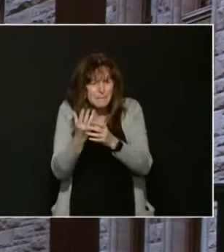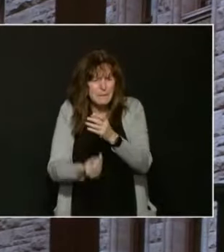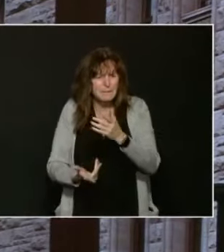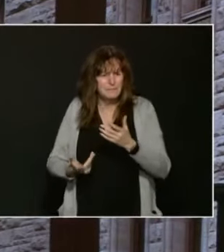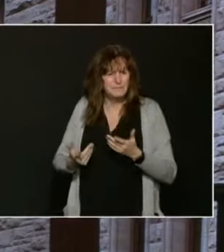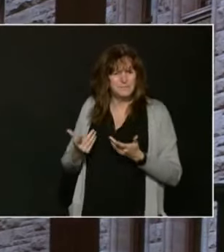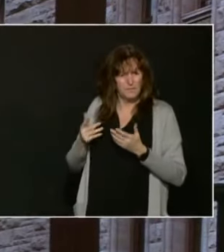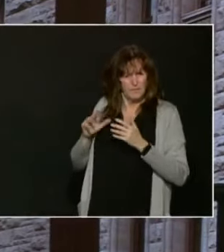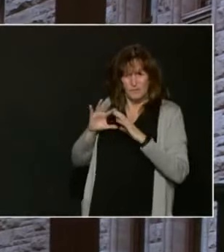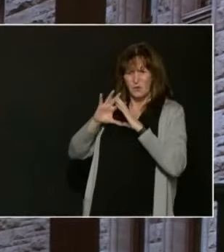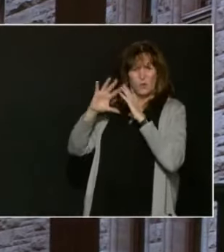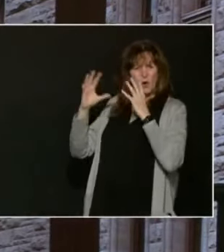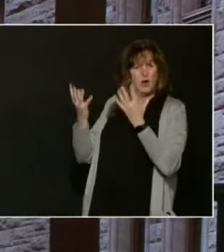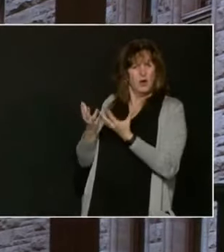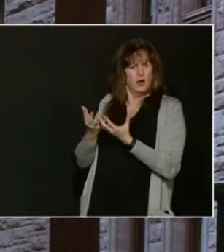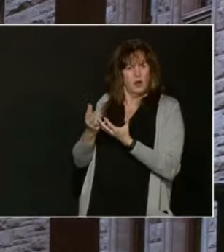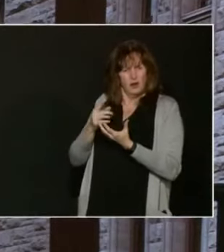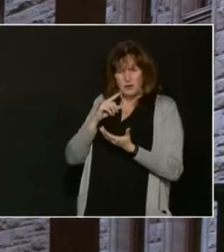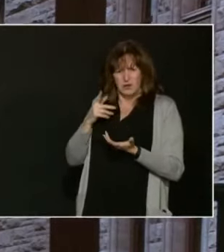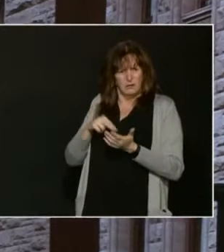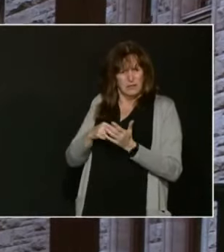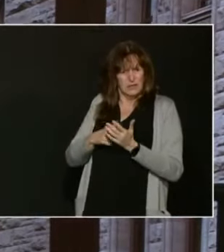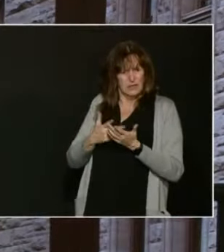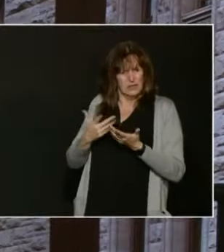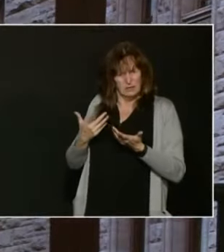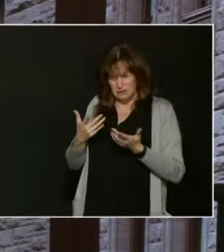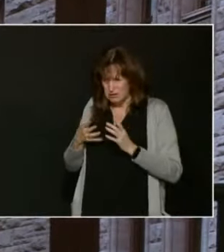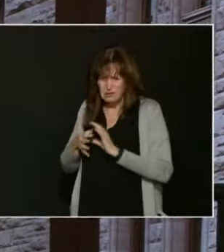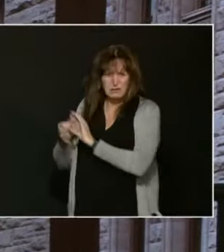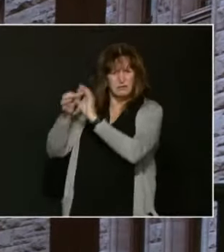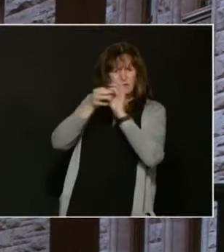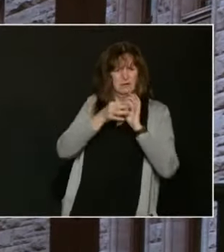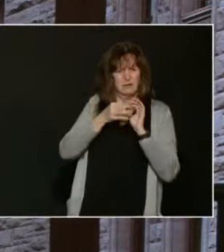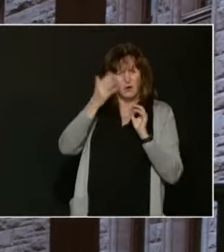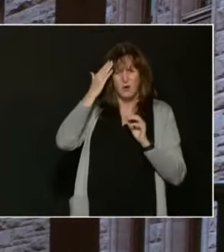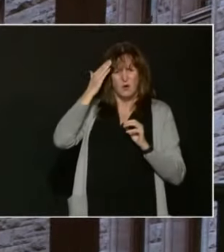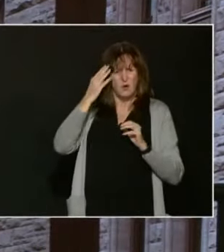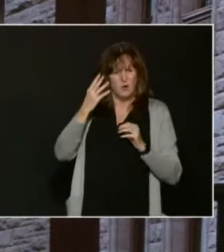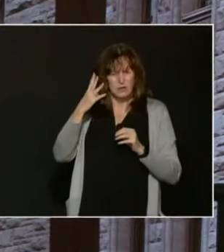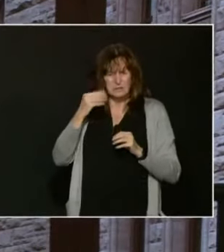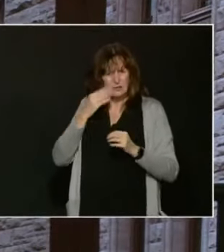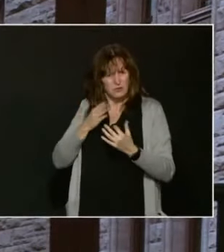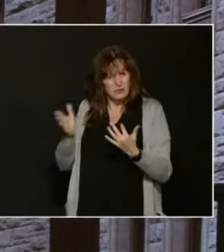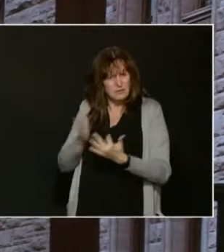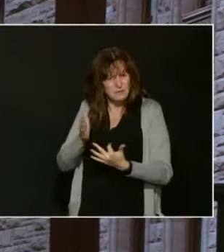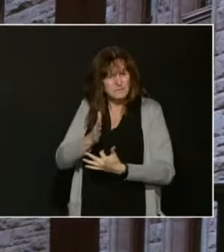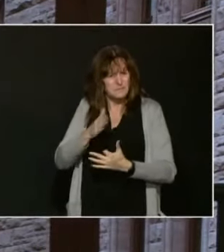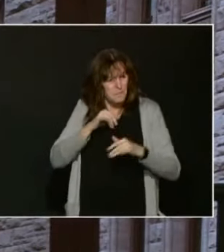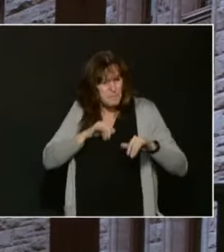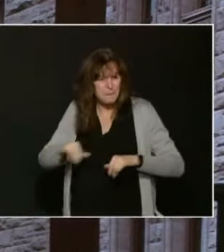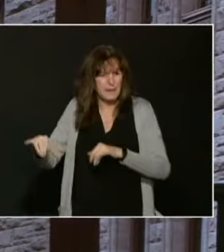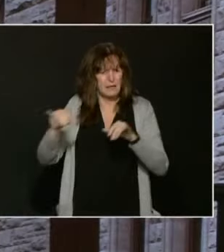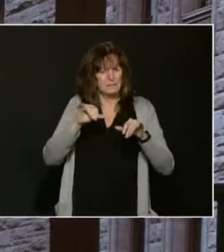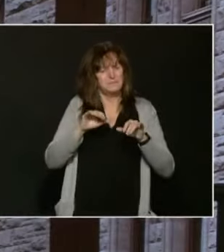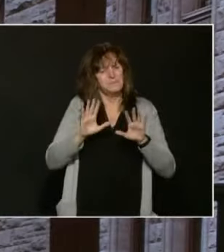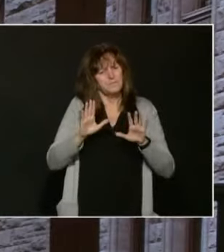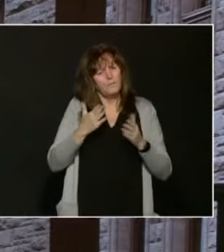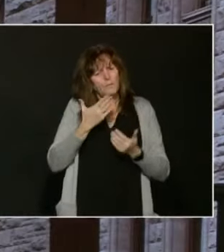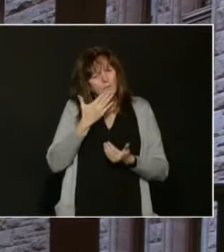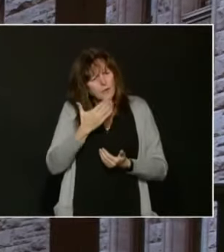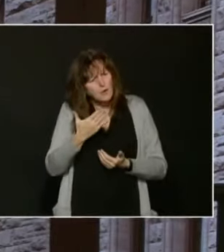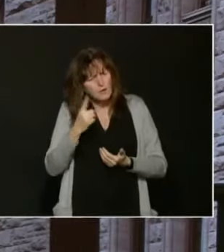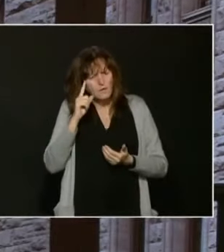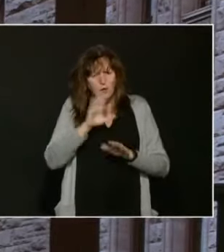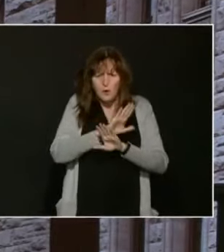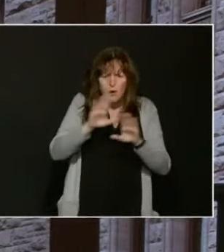populations. But thank you to the work we've done here and what you've done, we have been able to keep it down to some level. We'd like it even lower. We would have